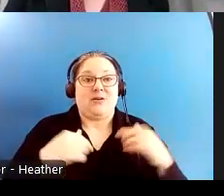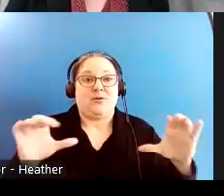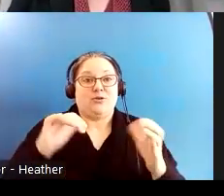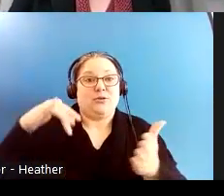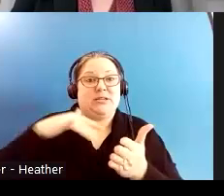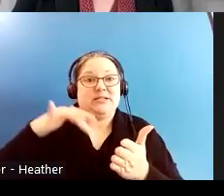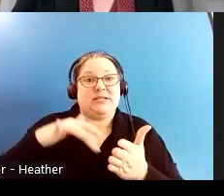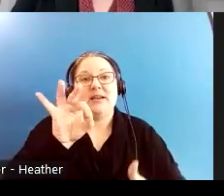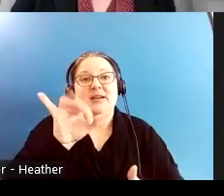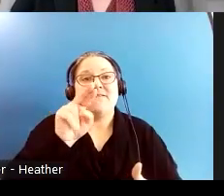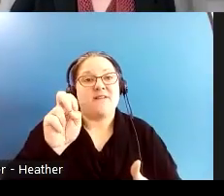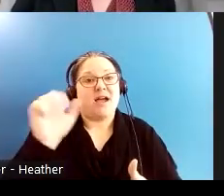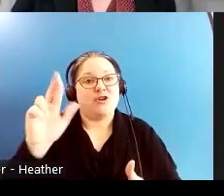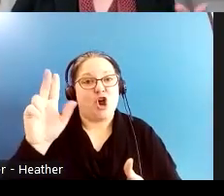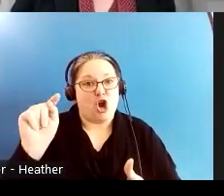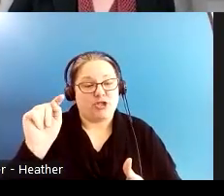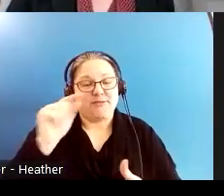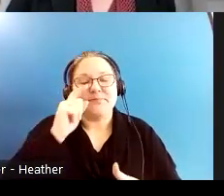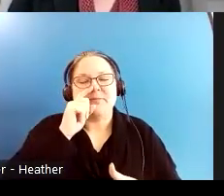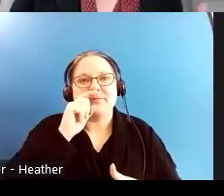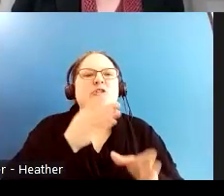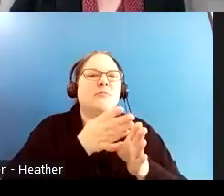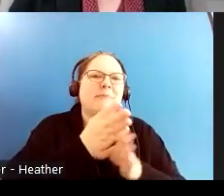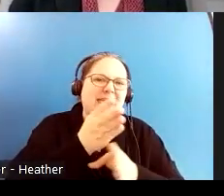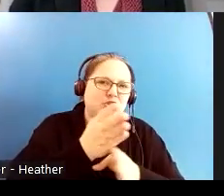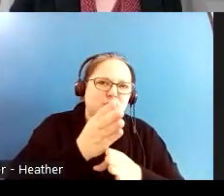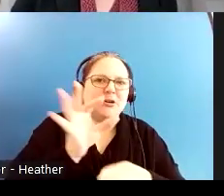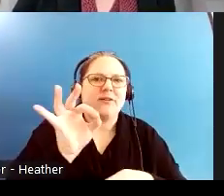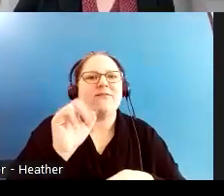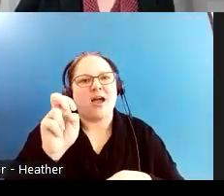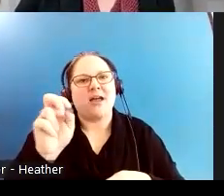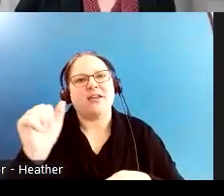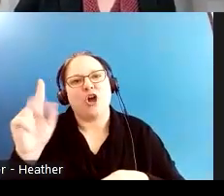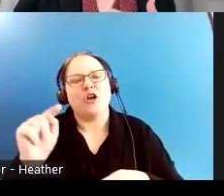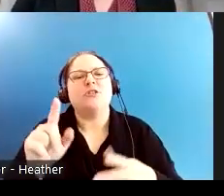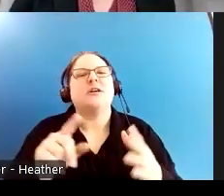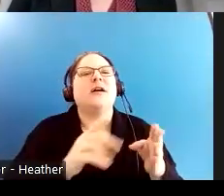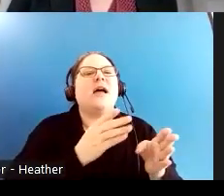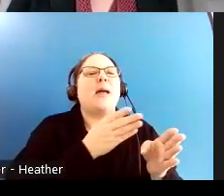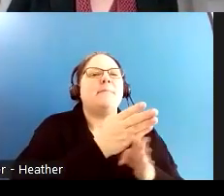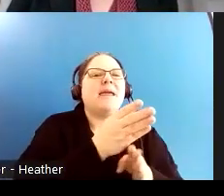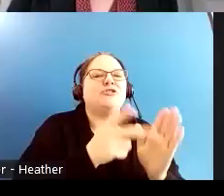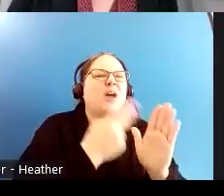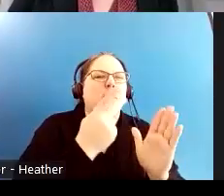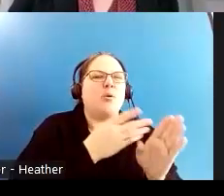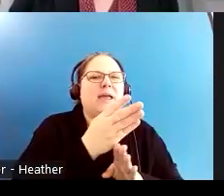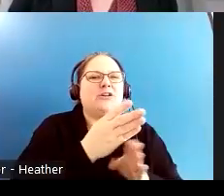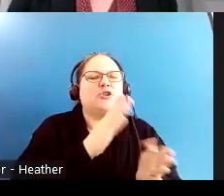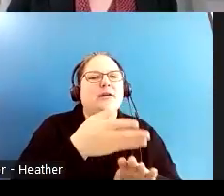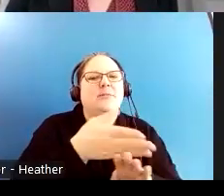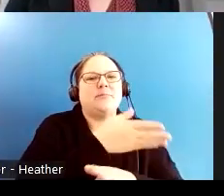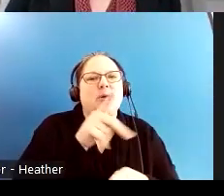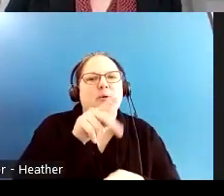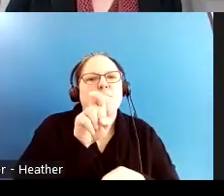So I did a fine arts major while doing pre-med requirements. These are some of the portraits from